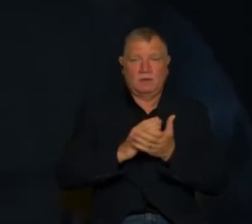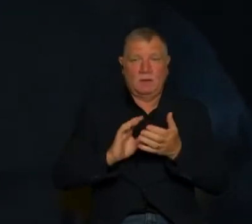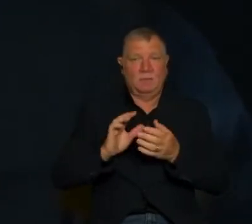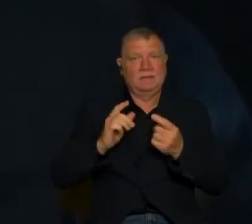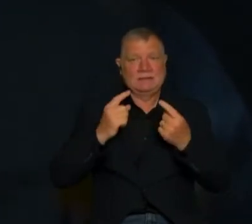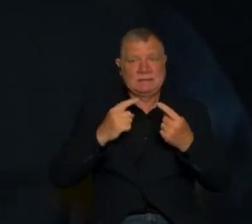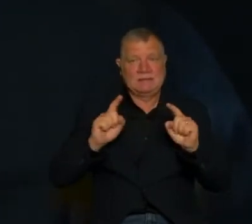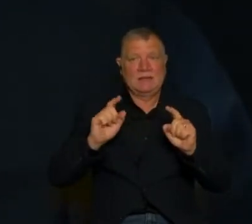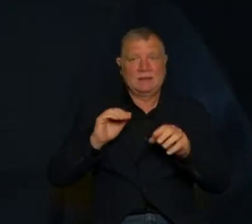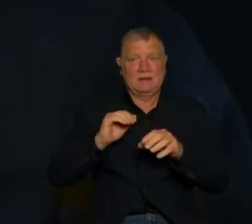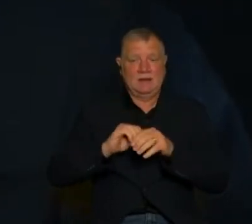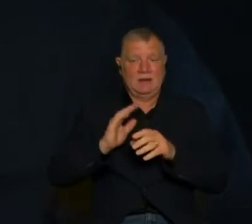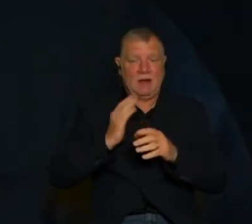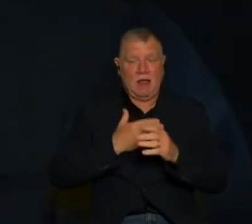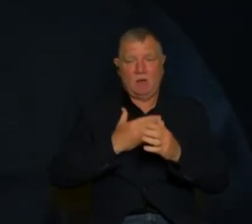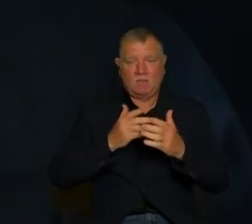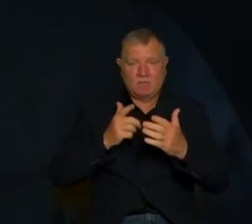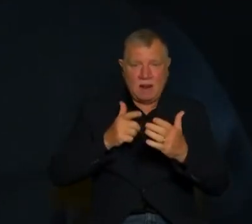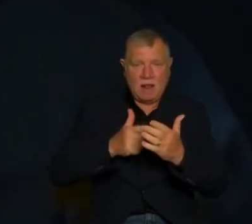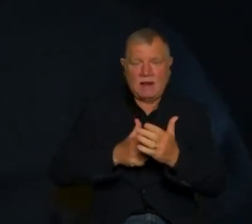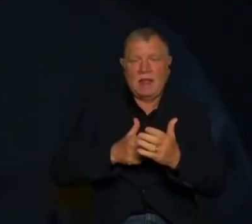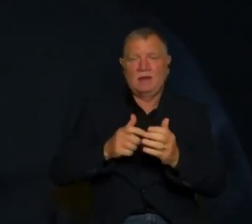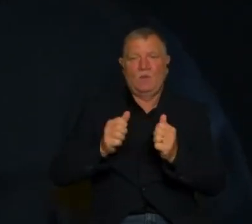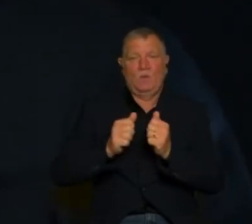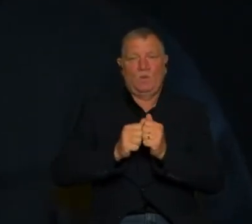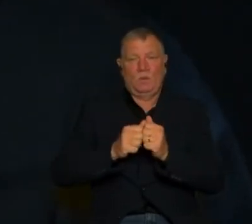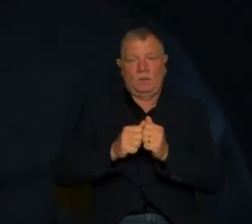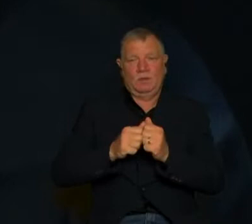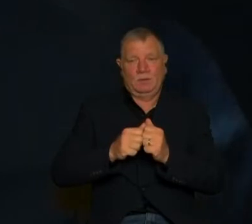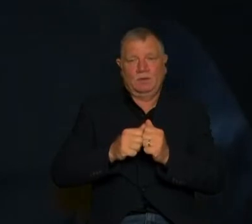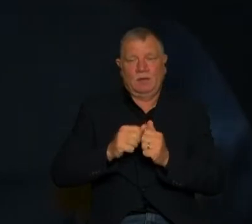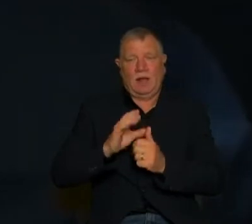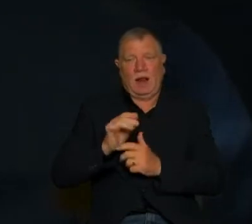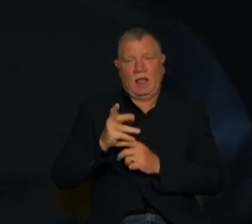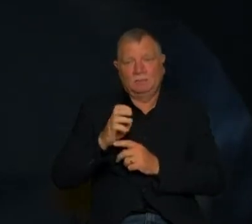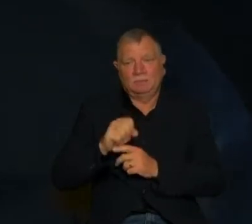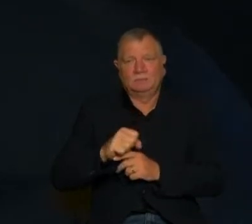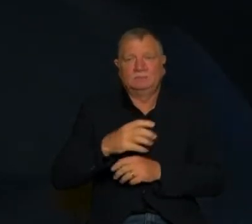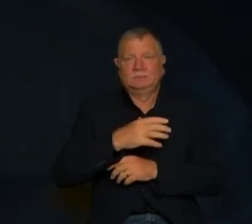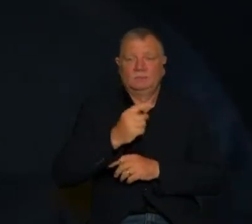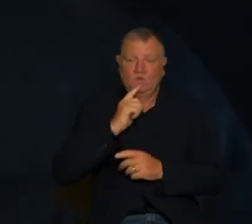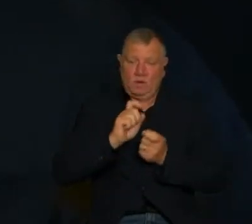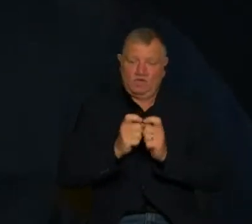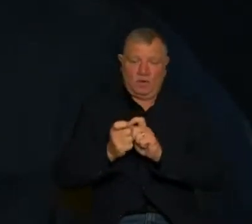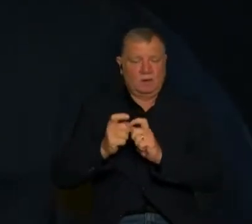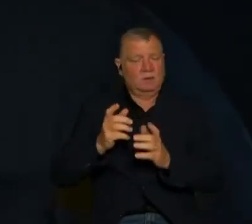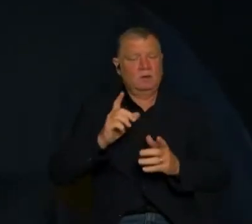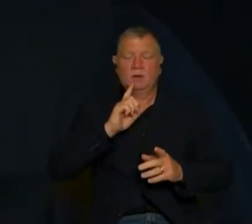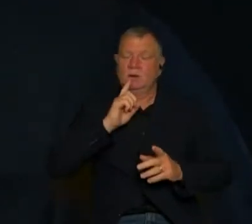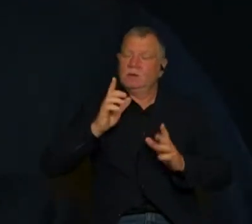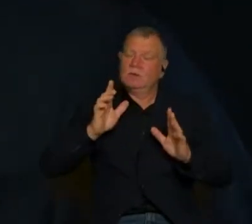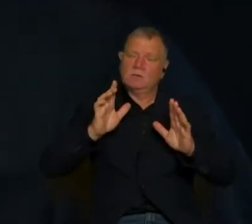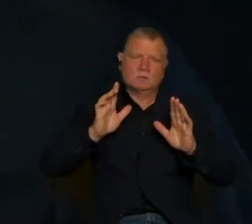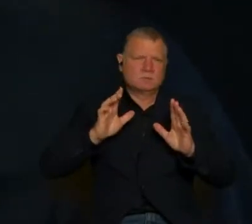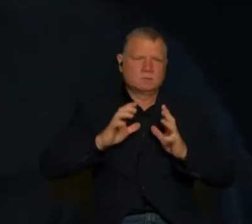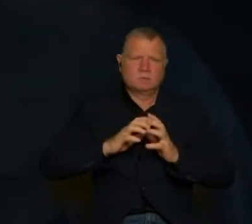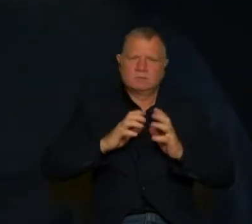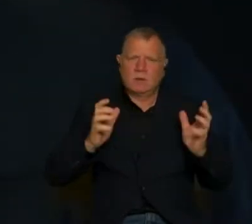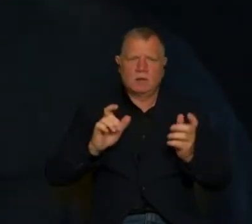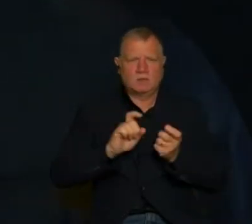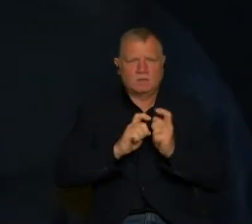the success we had in litigating creditors' claims. It made a restructuring, a dramatic